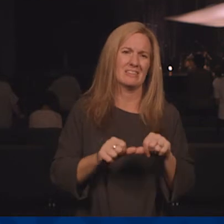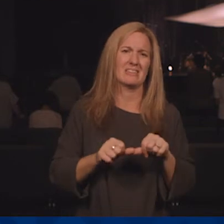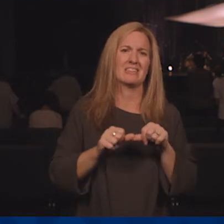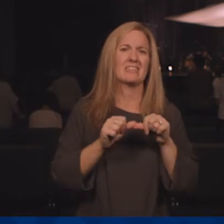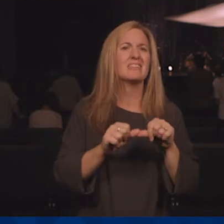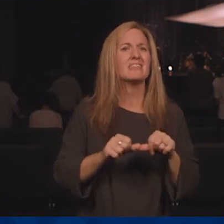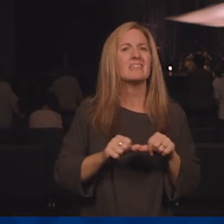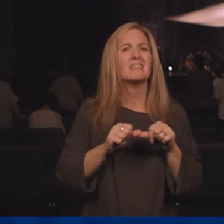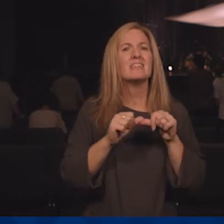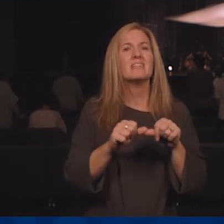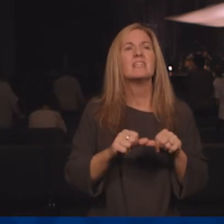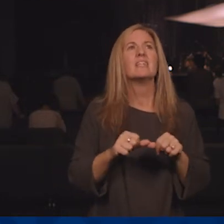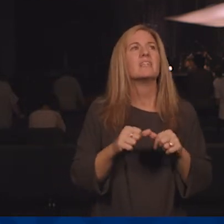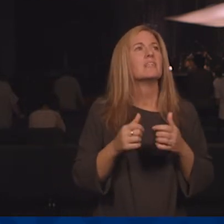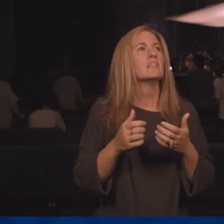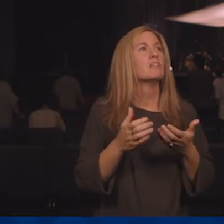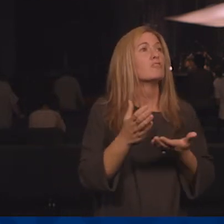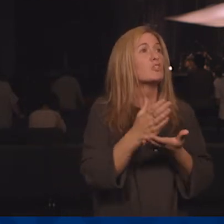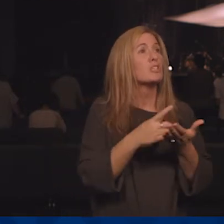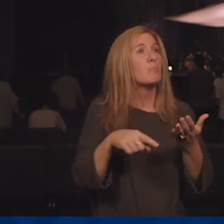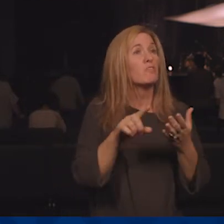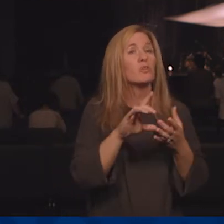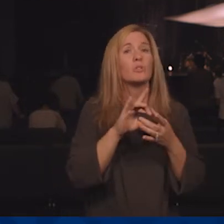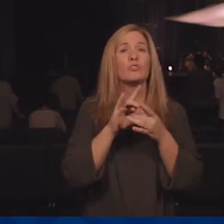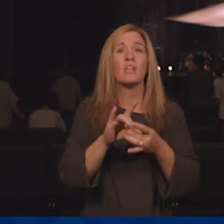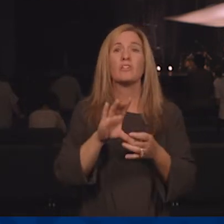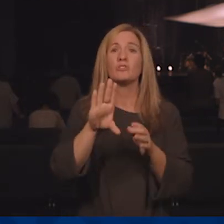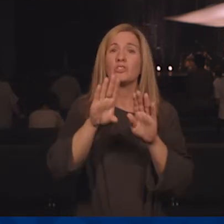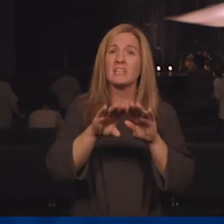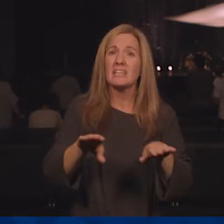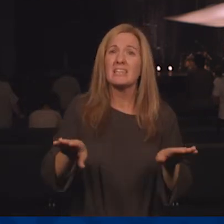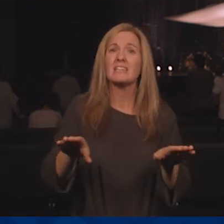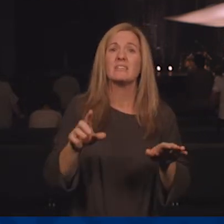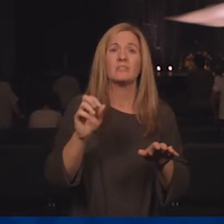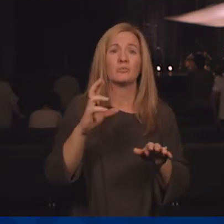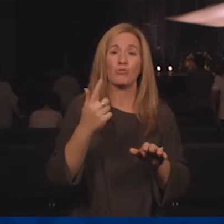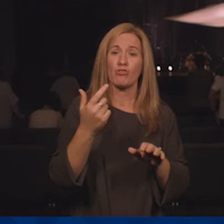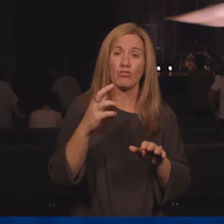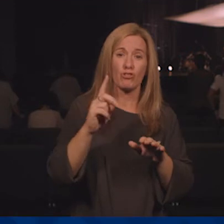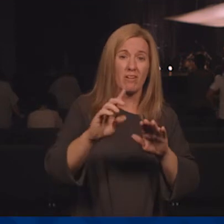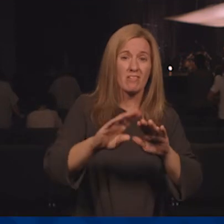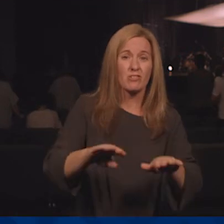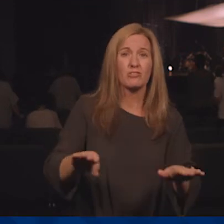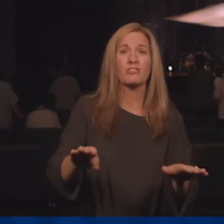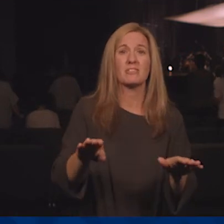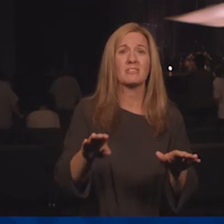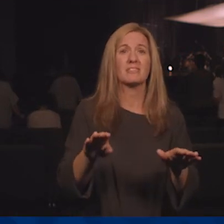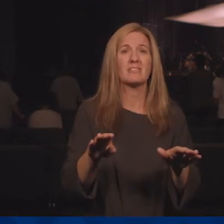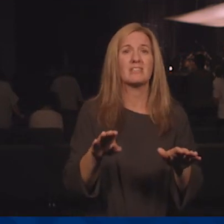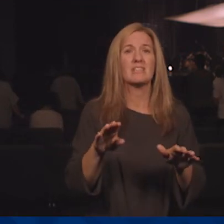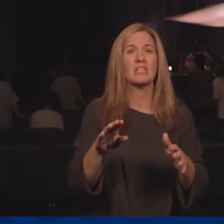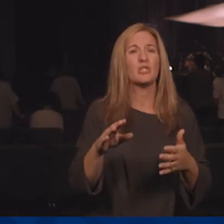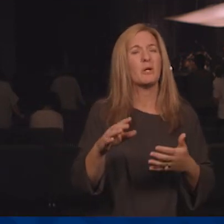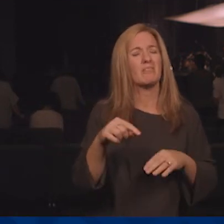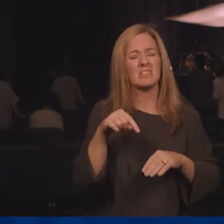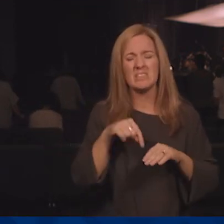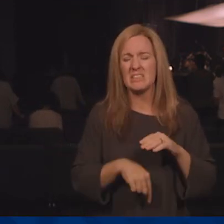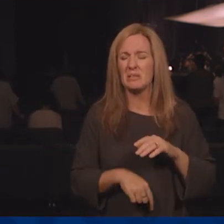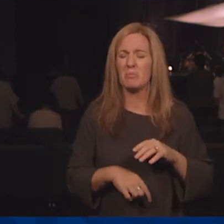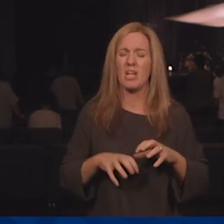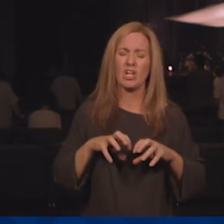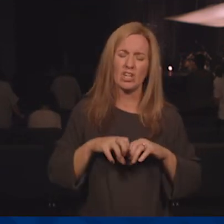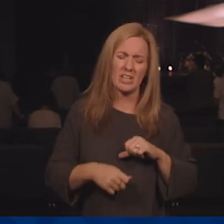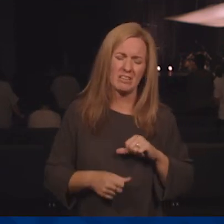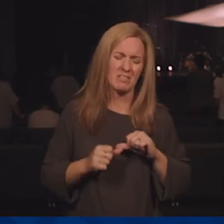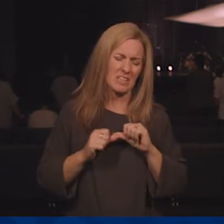you. It's in relation to your kids or to your grandchildren. You have a deep sense of like a chronic kind of